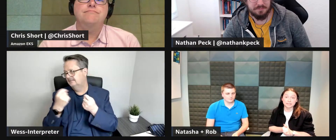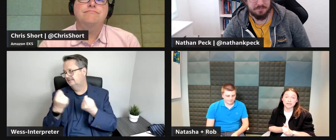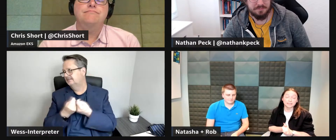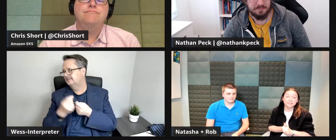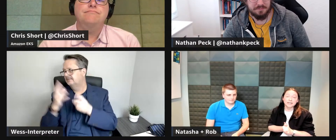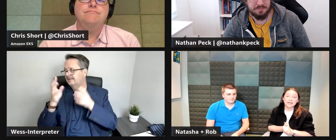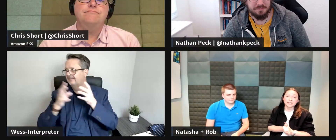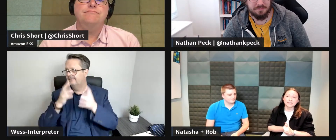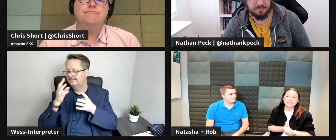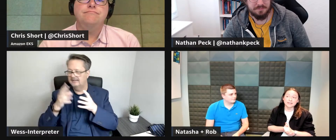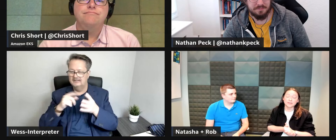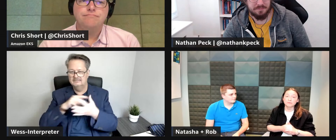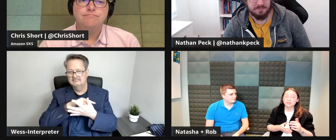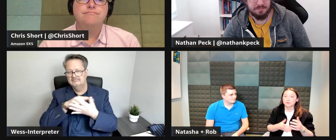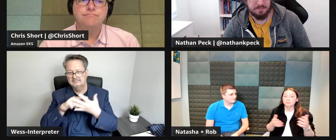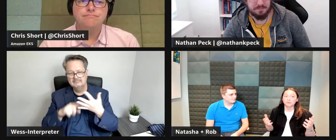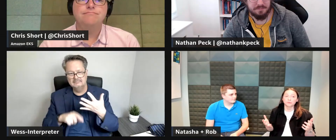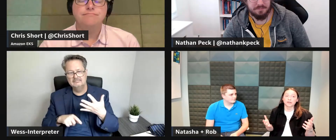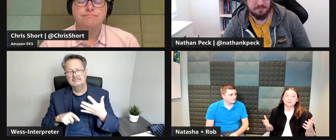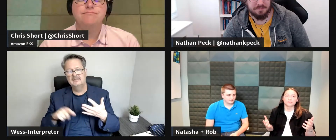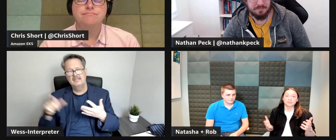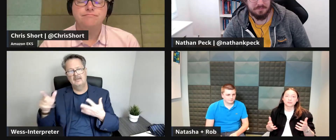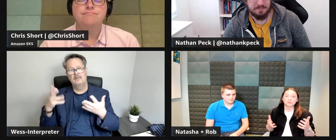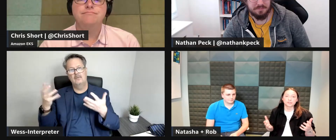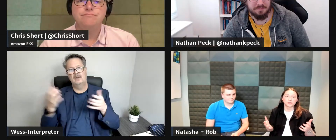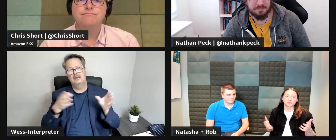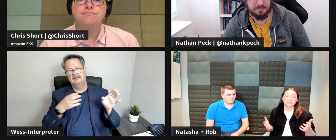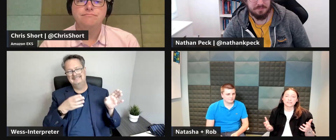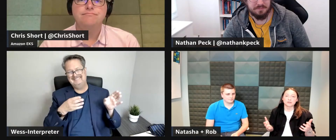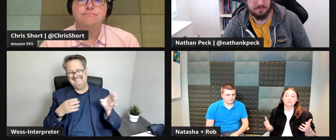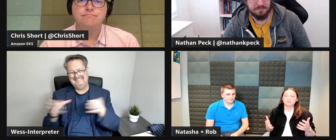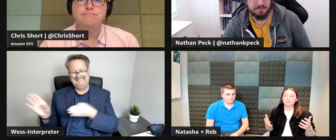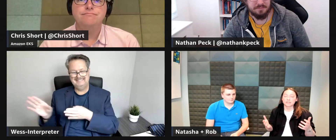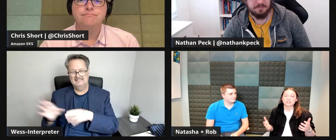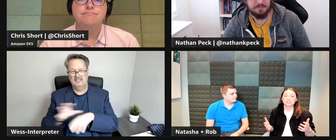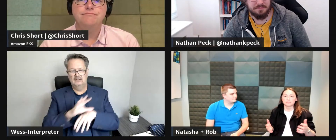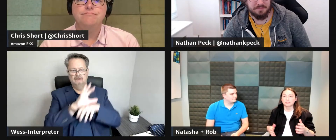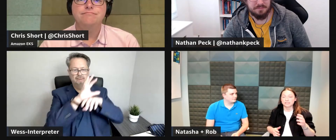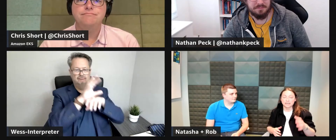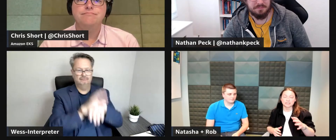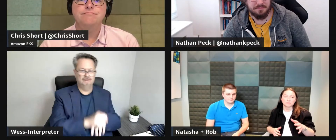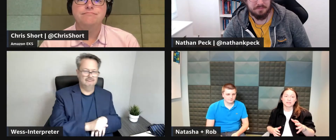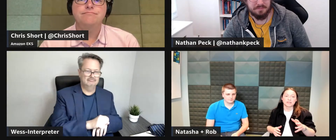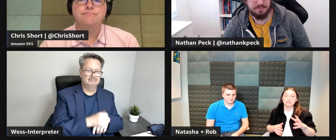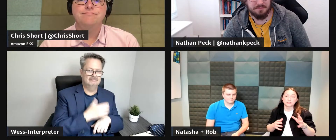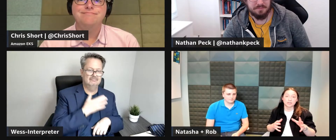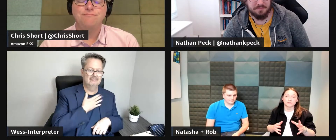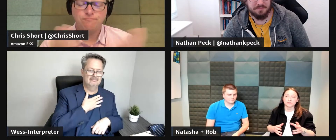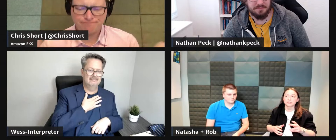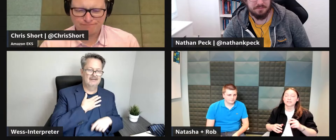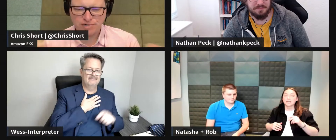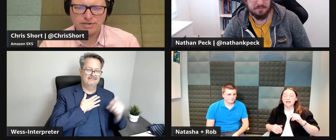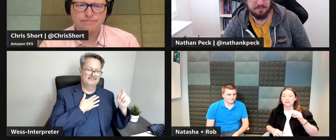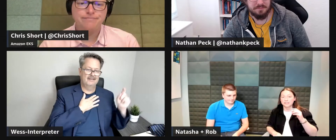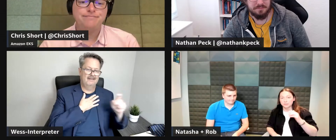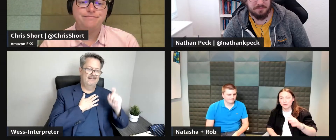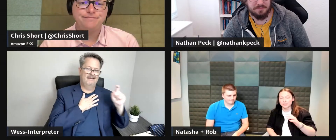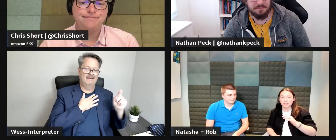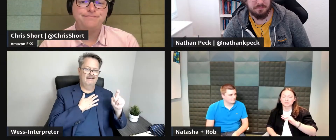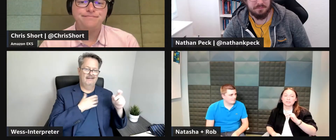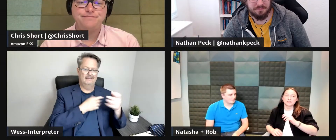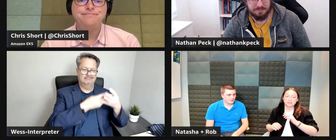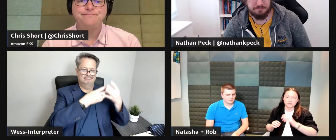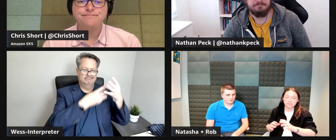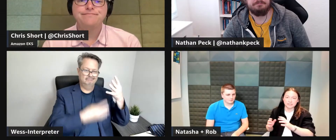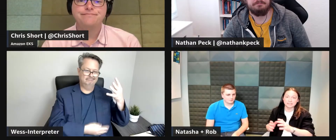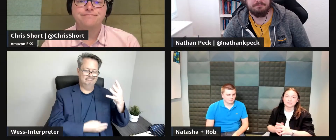like that. And they really want to move away from this traditional idea of my cluster is X many servers, and I need to patch X